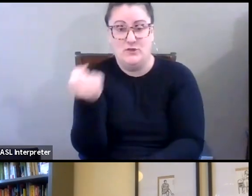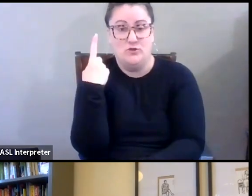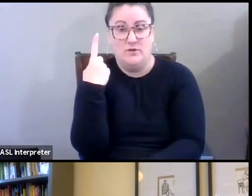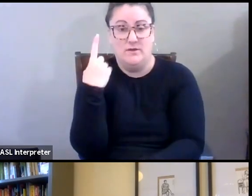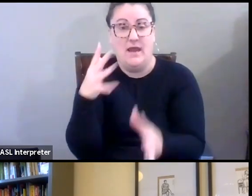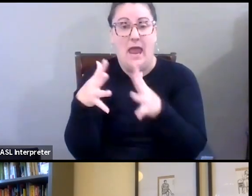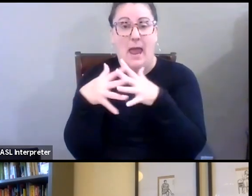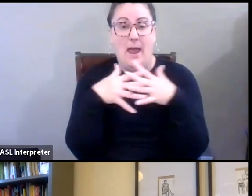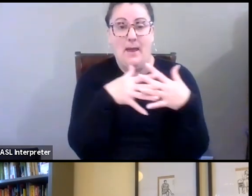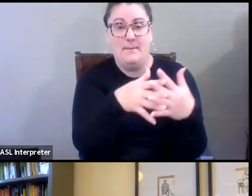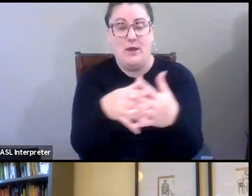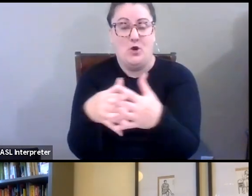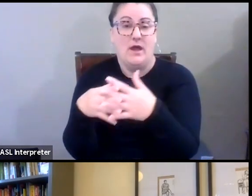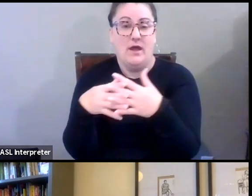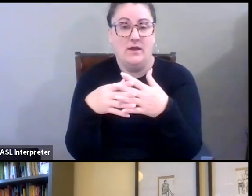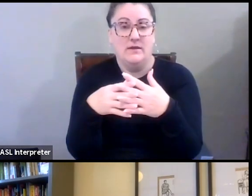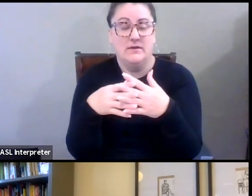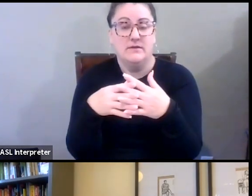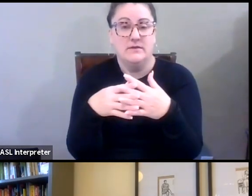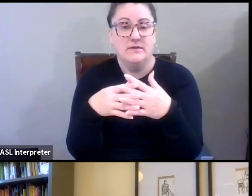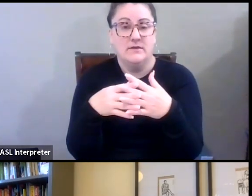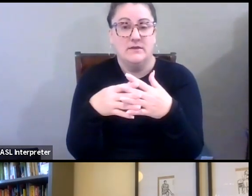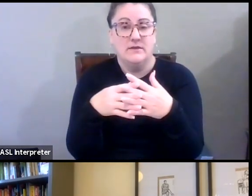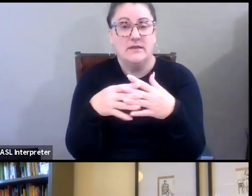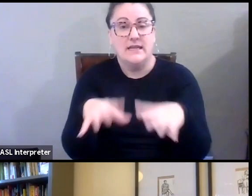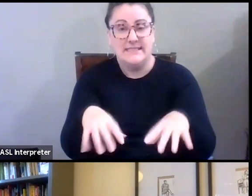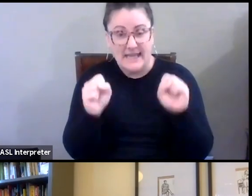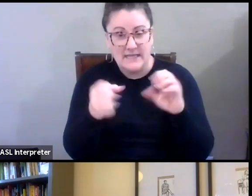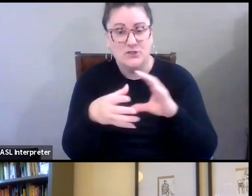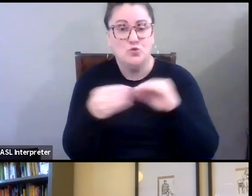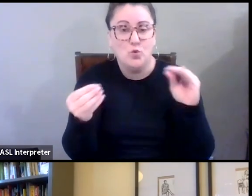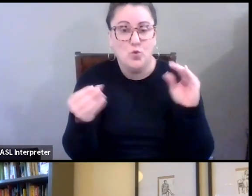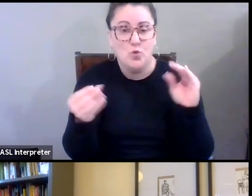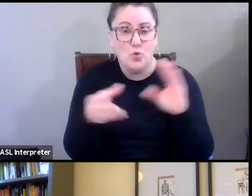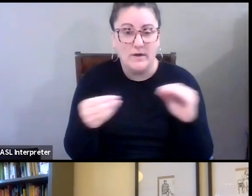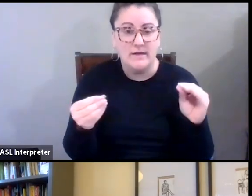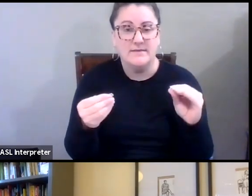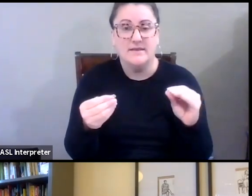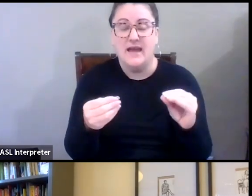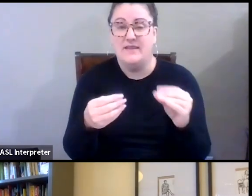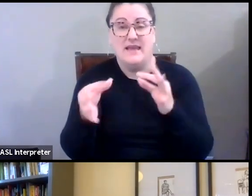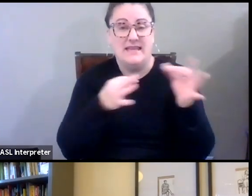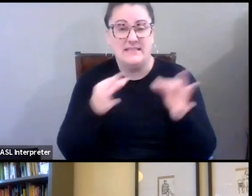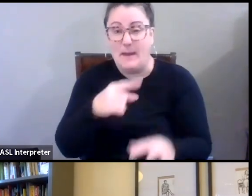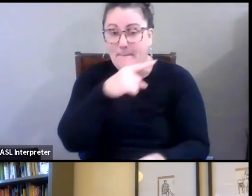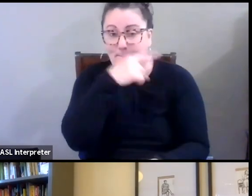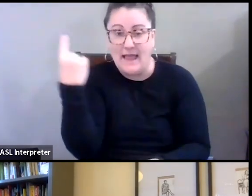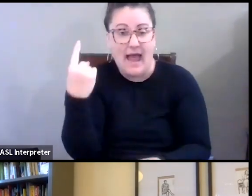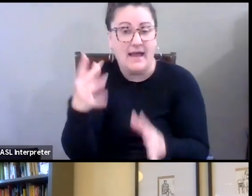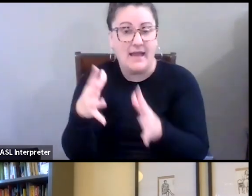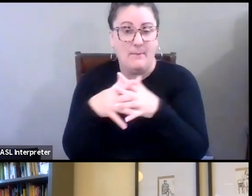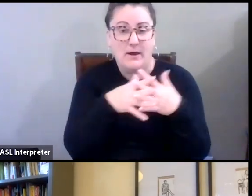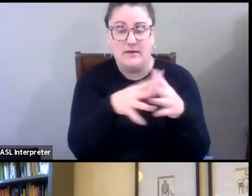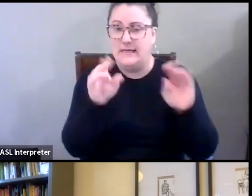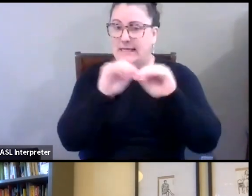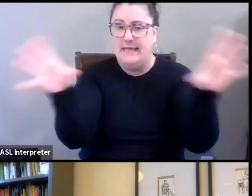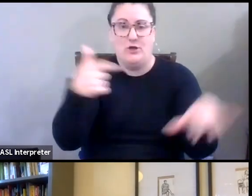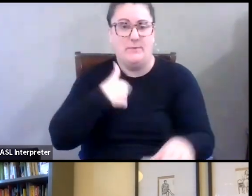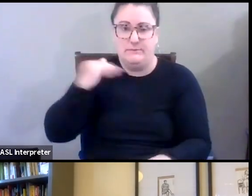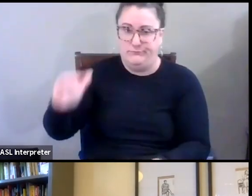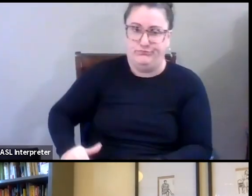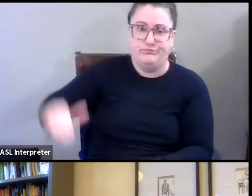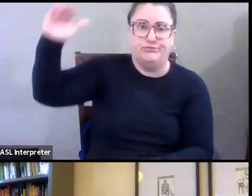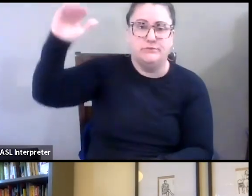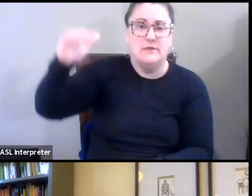America was taking on the stories, the way that America talked about Black Americans was very clear to me from the get-go. The way, because I grew up in